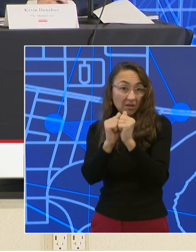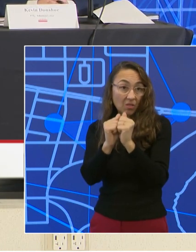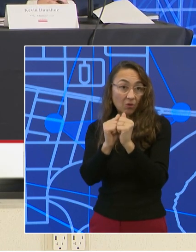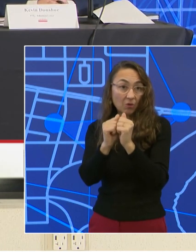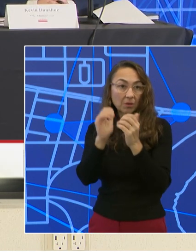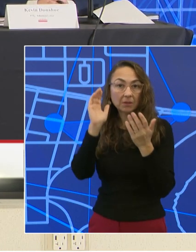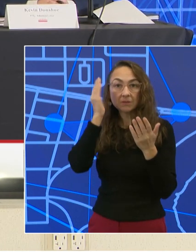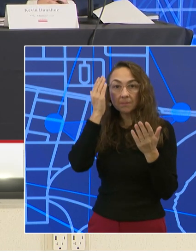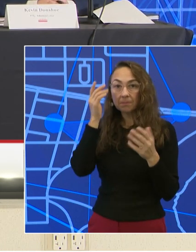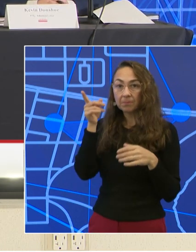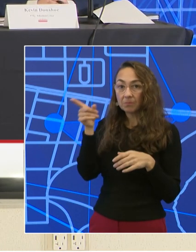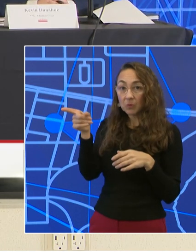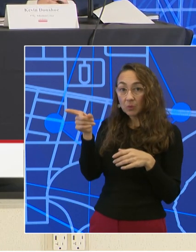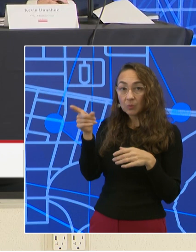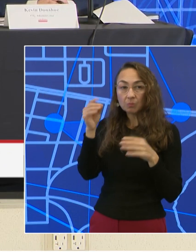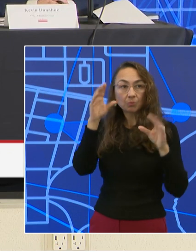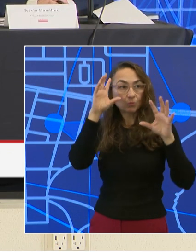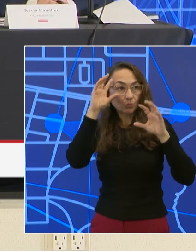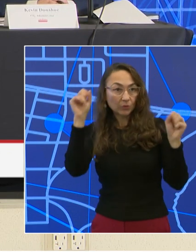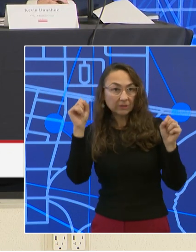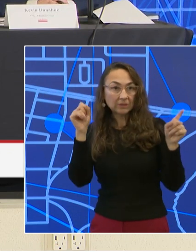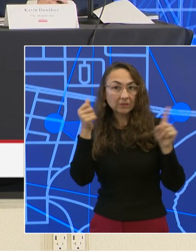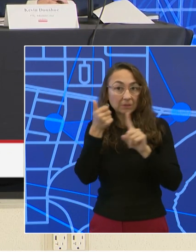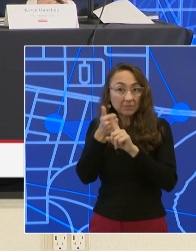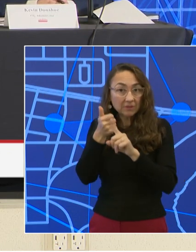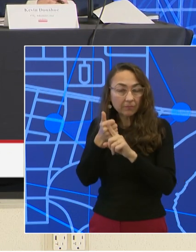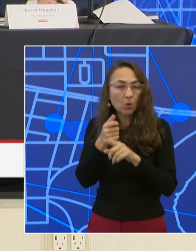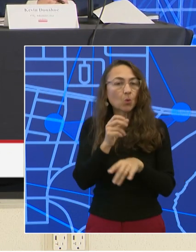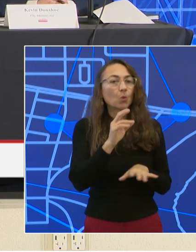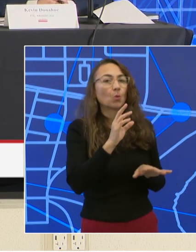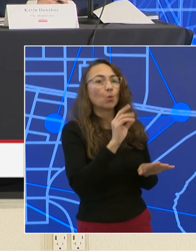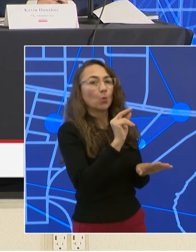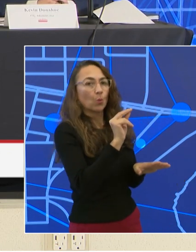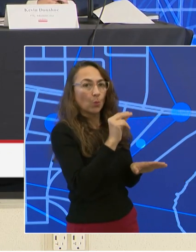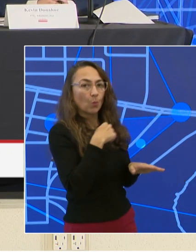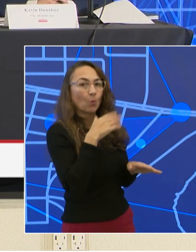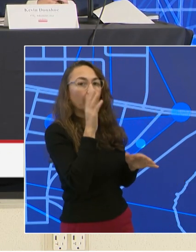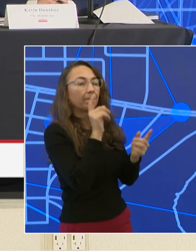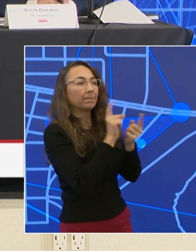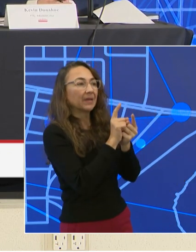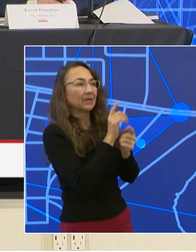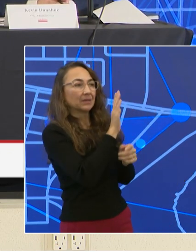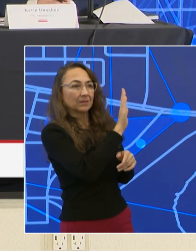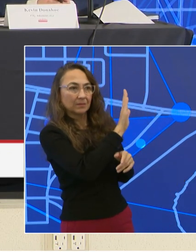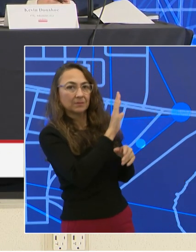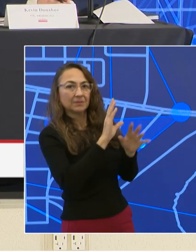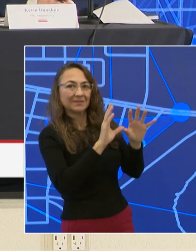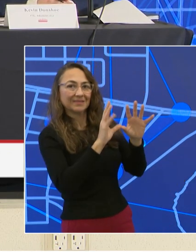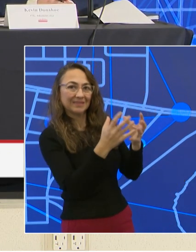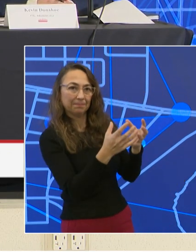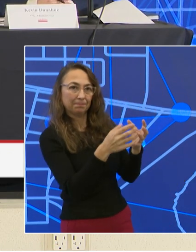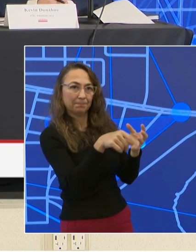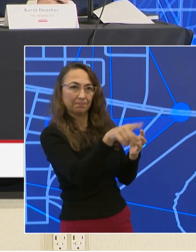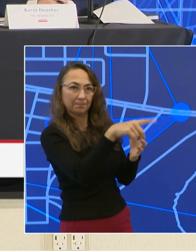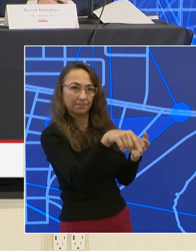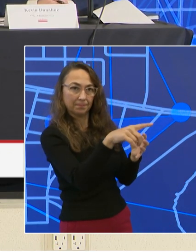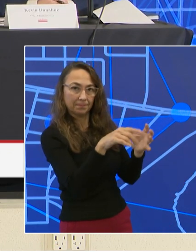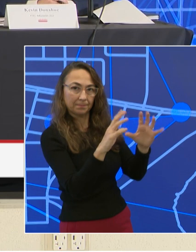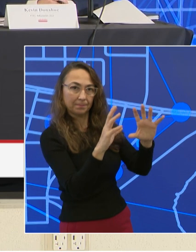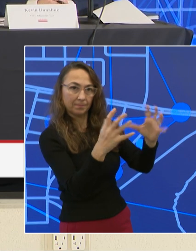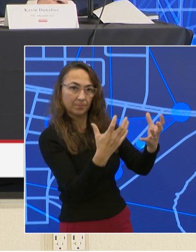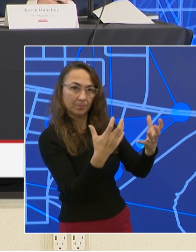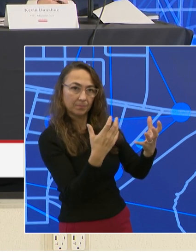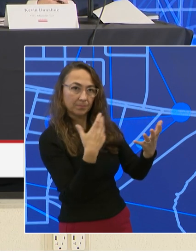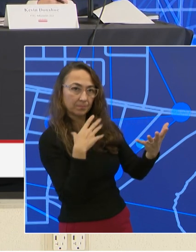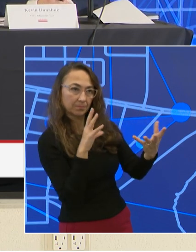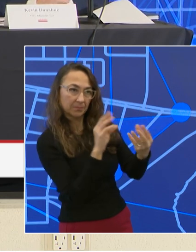going to meet sometime? No, that we would meet with officials. With the team. So given, if I can kind of dovetail off this President-elect